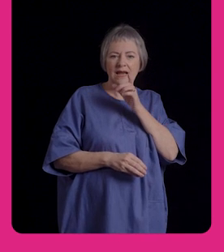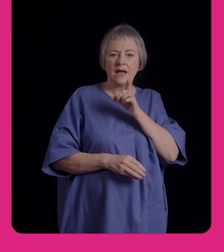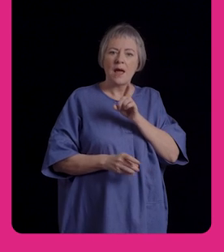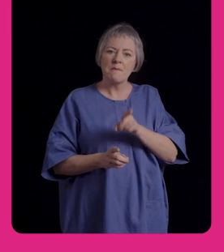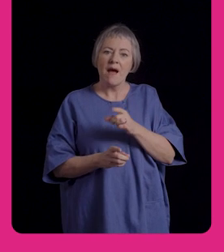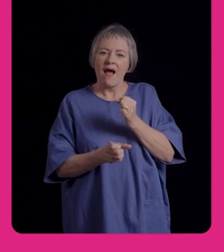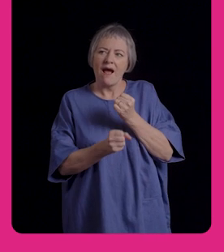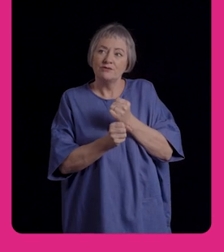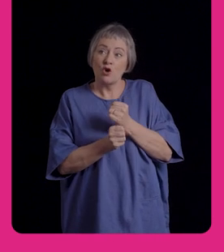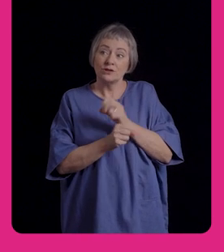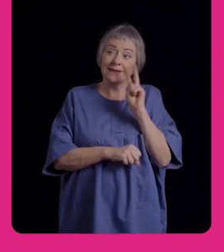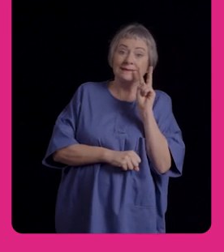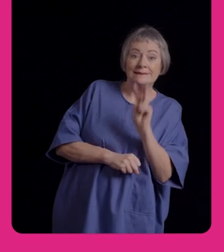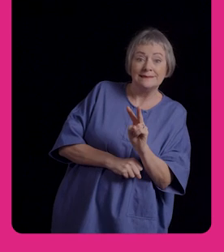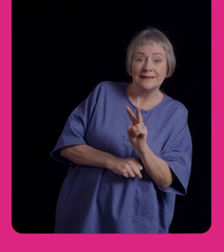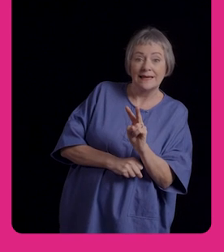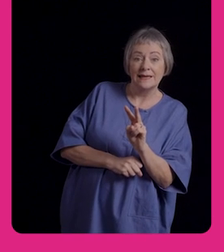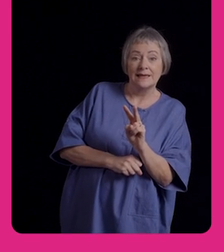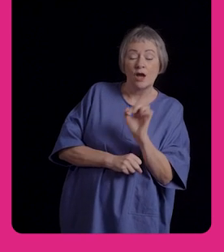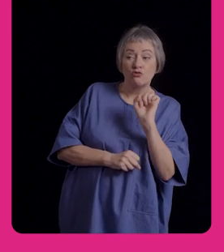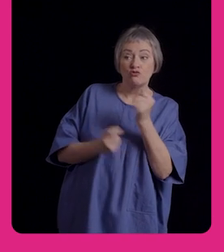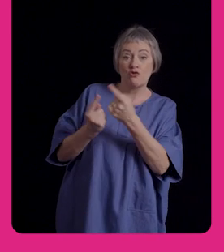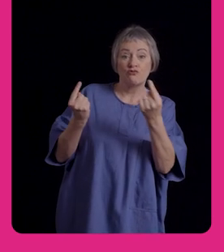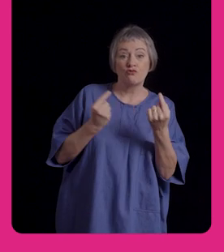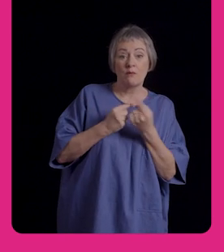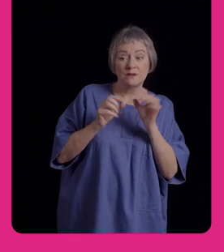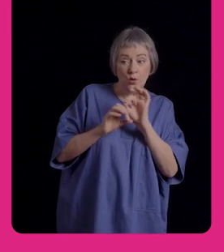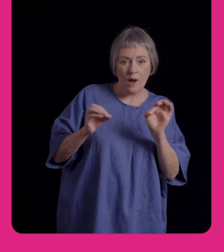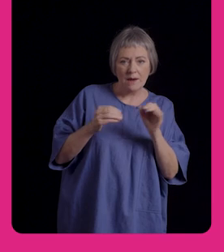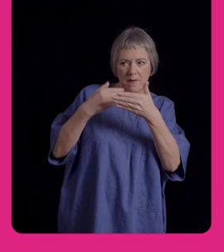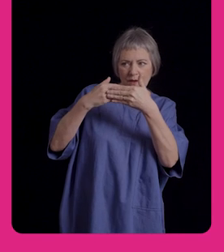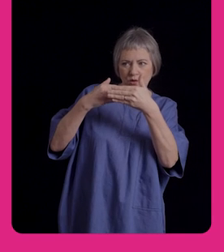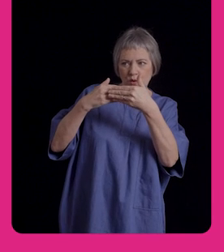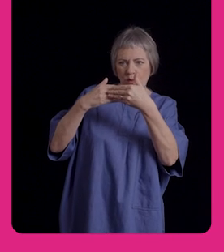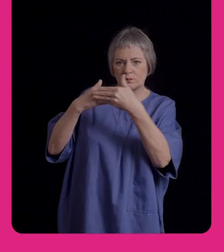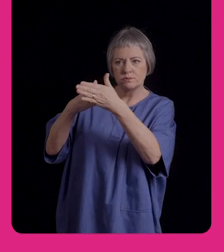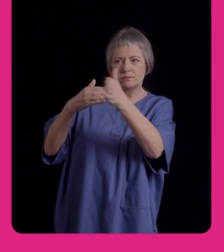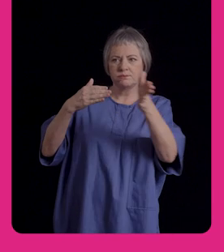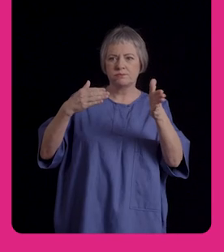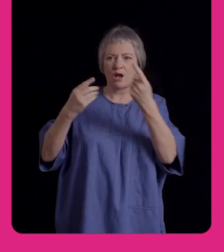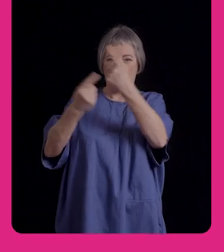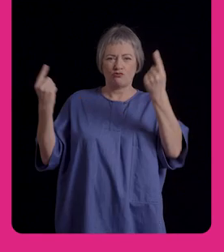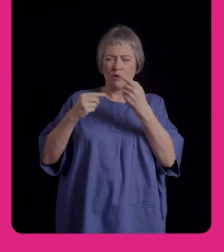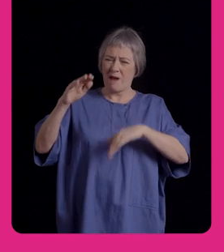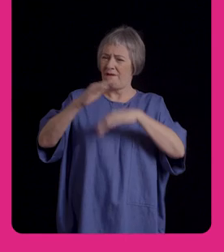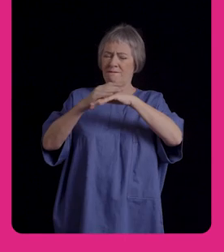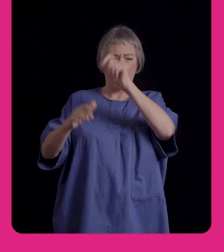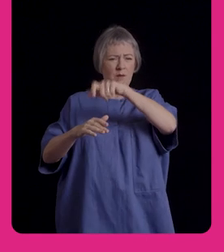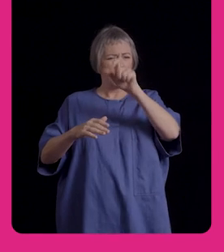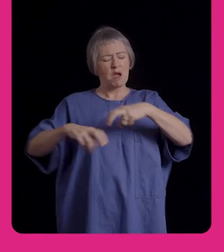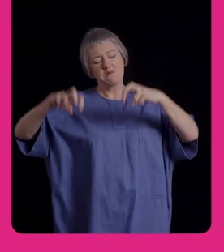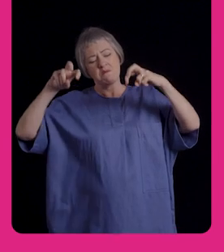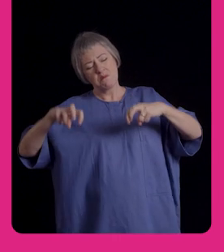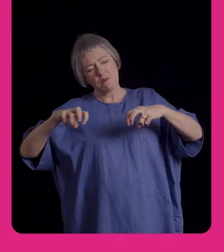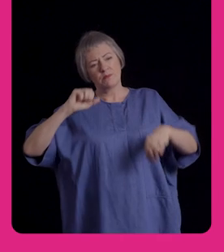that George can see that the room that you're in is quiet, but the door opens on to a room of people who are like sitting.